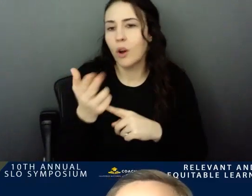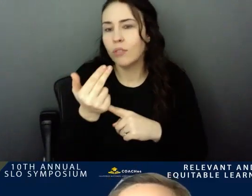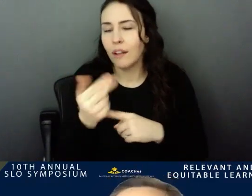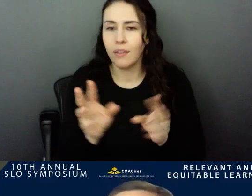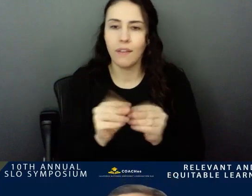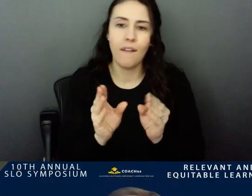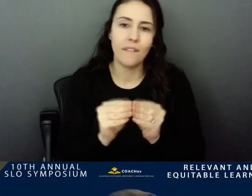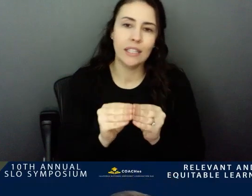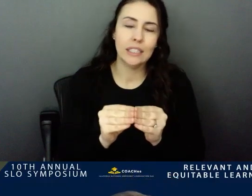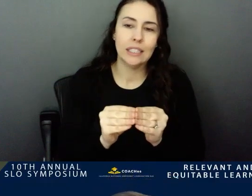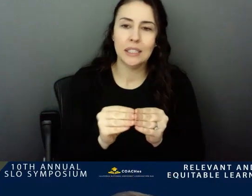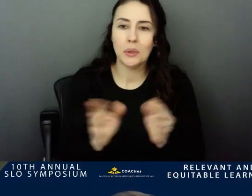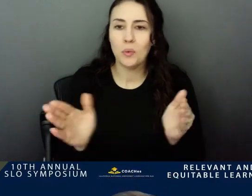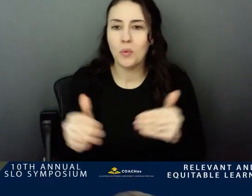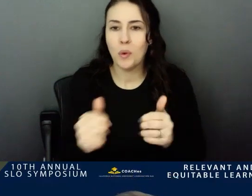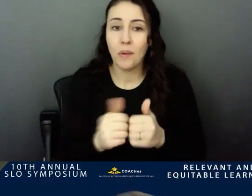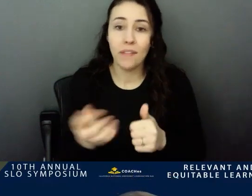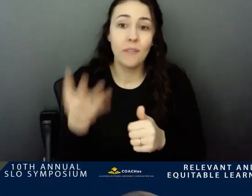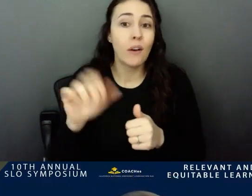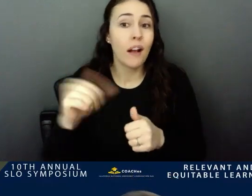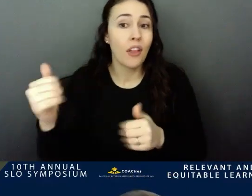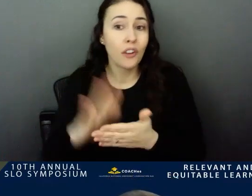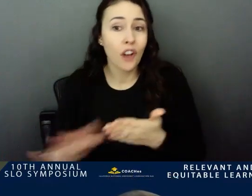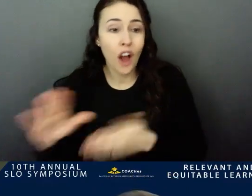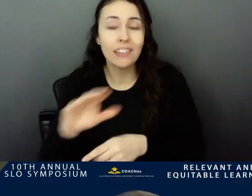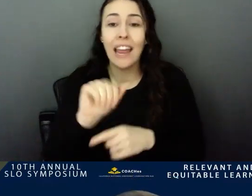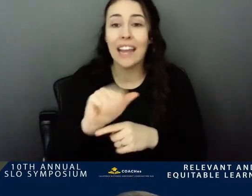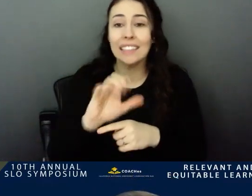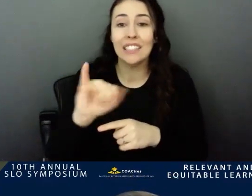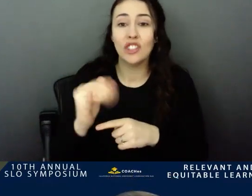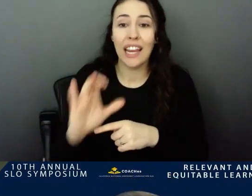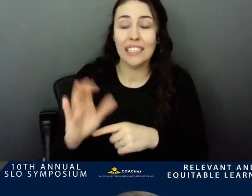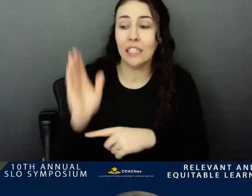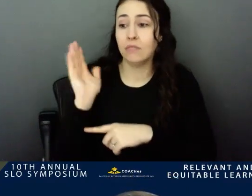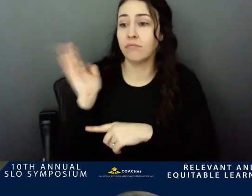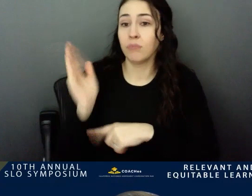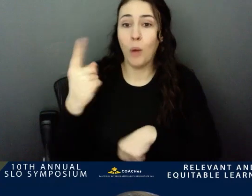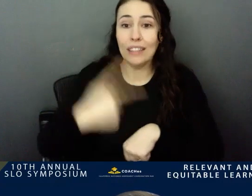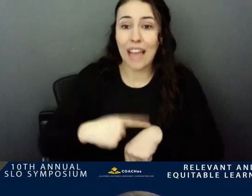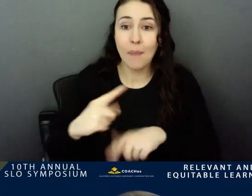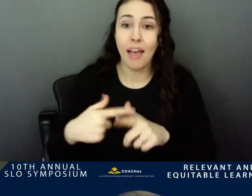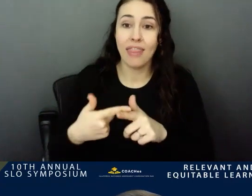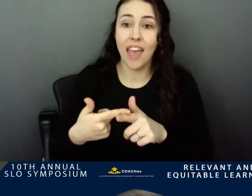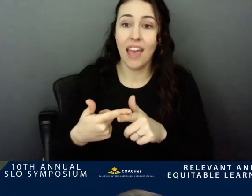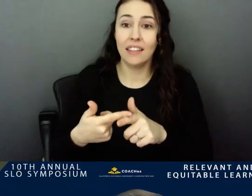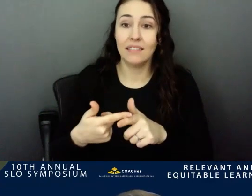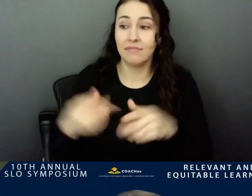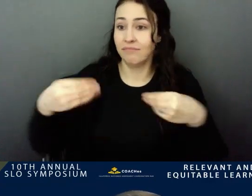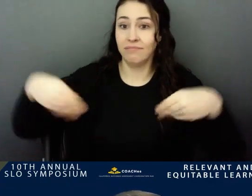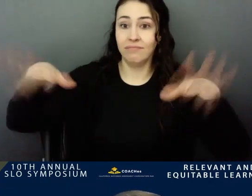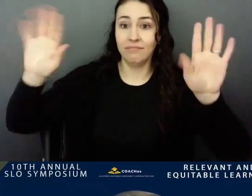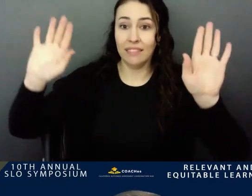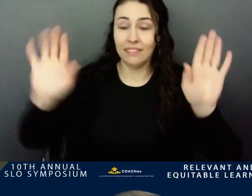other colleges, and ACCJC talks to you once, and then you're released. That's not how we do that anymore. We come to